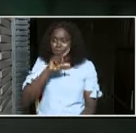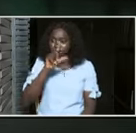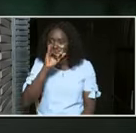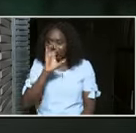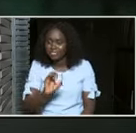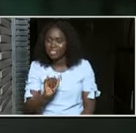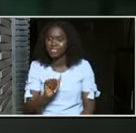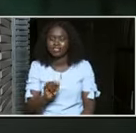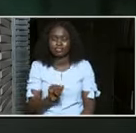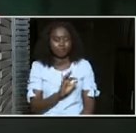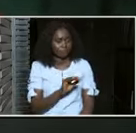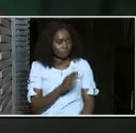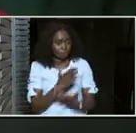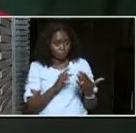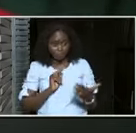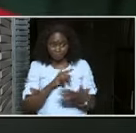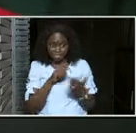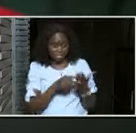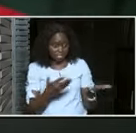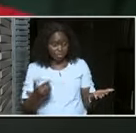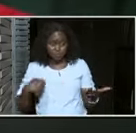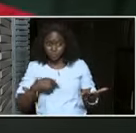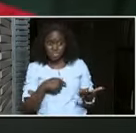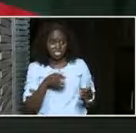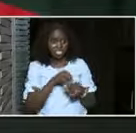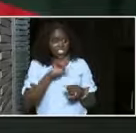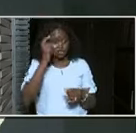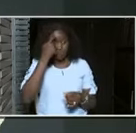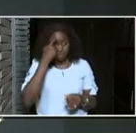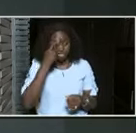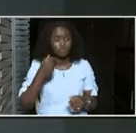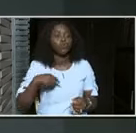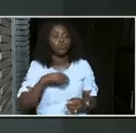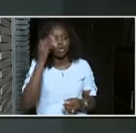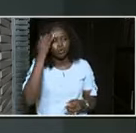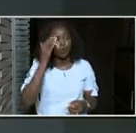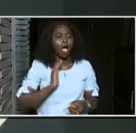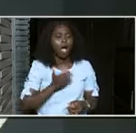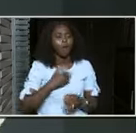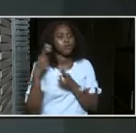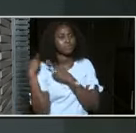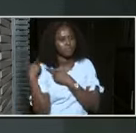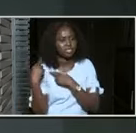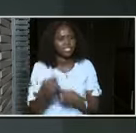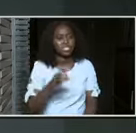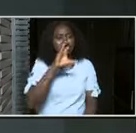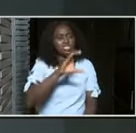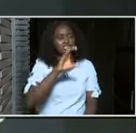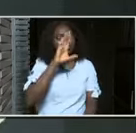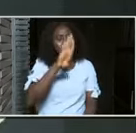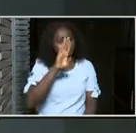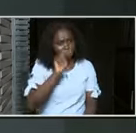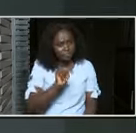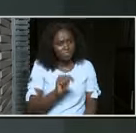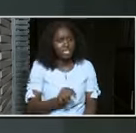we in government, for example, we know our responsibility. Central Bank, Ministry of